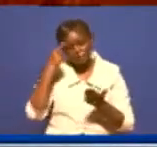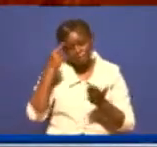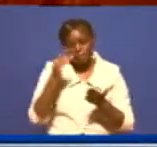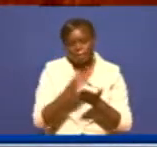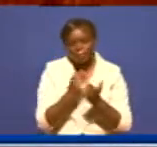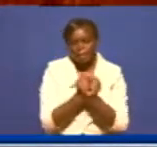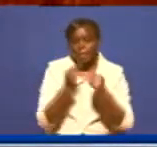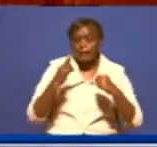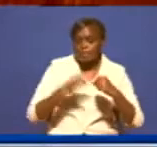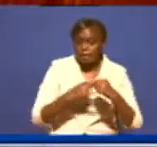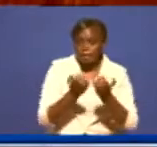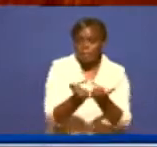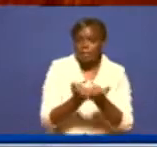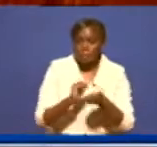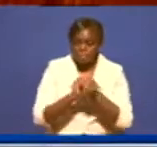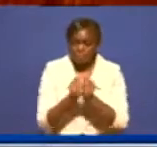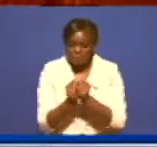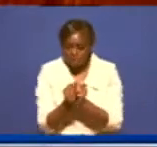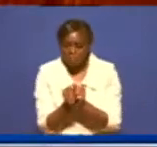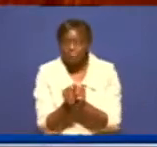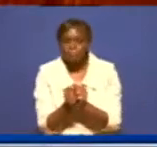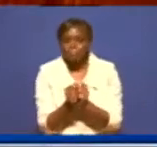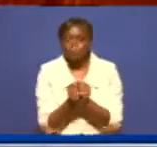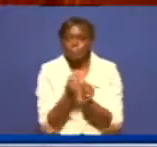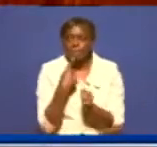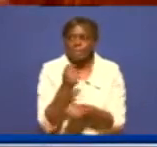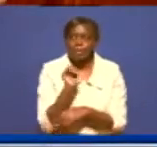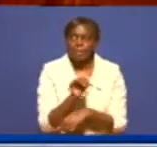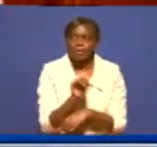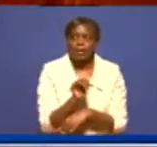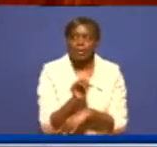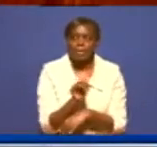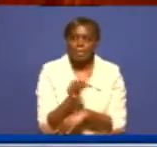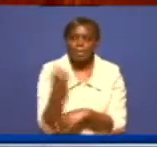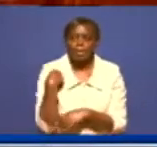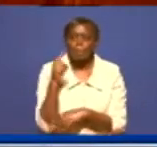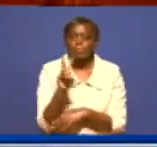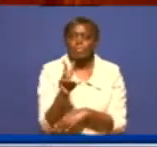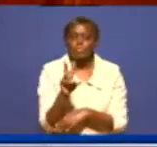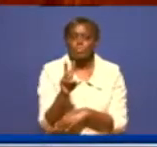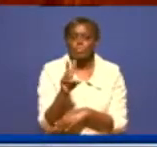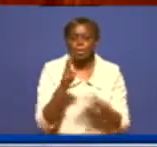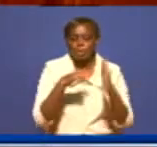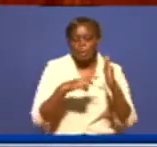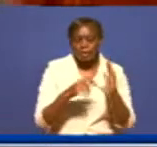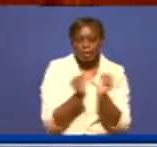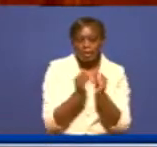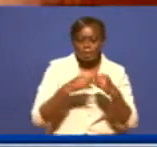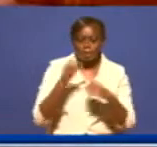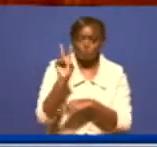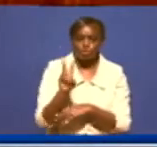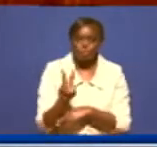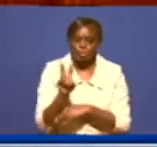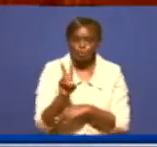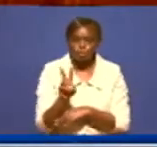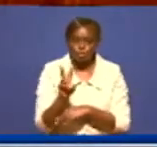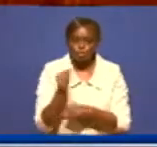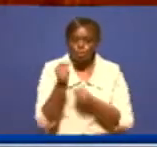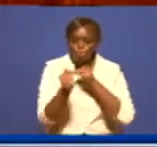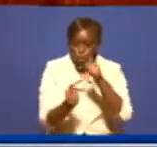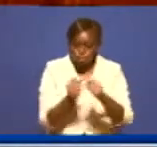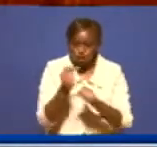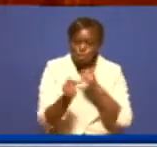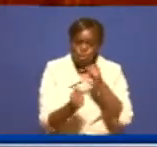18 also needs to be amended, because it says, number two, if you read 18.2, it further continues and says,